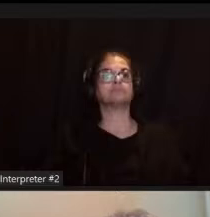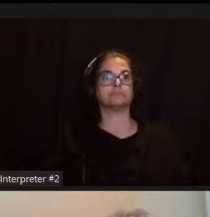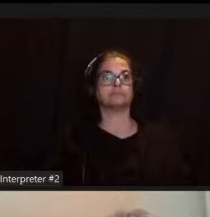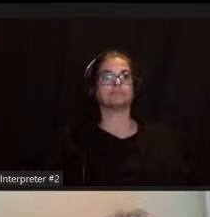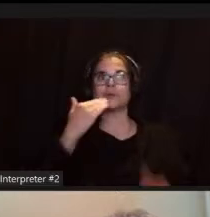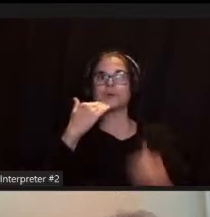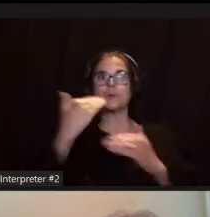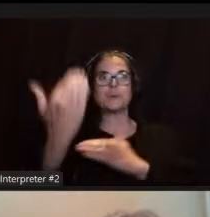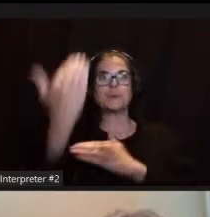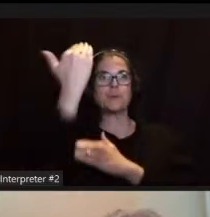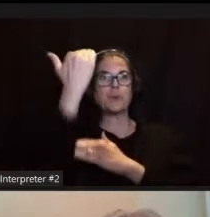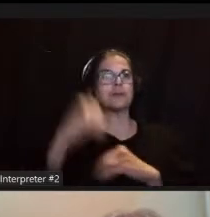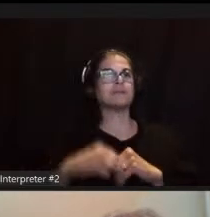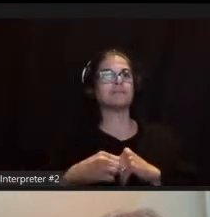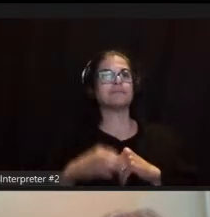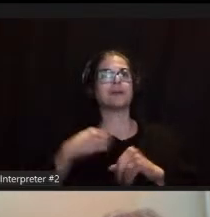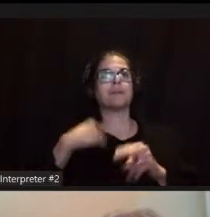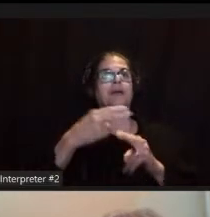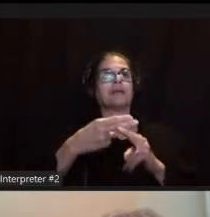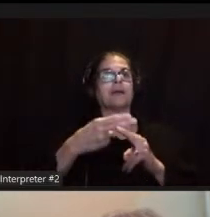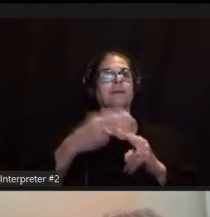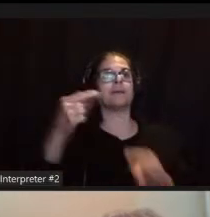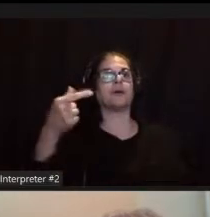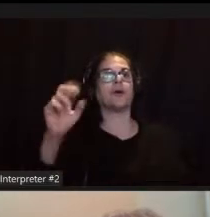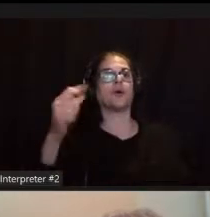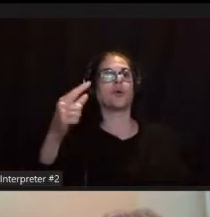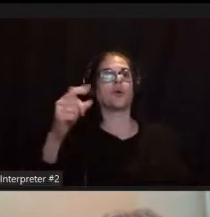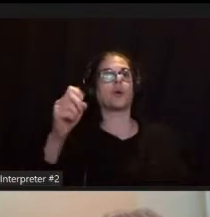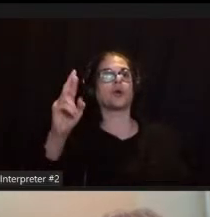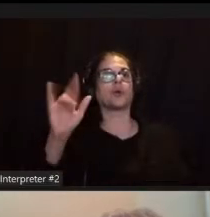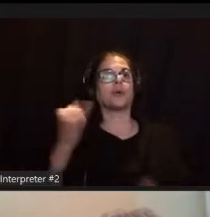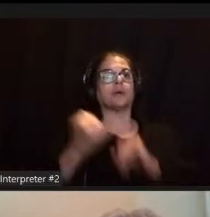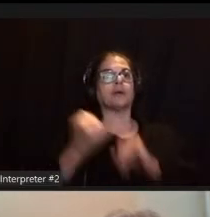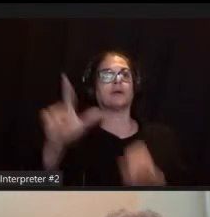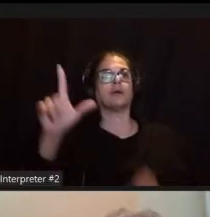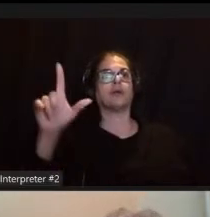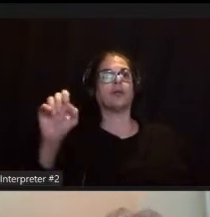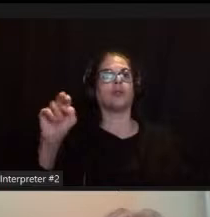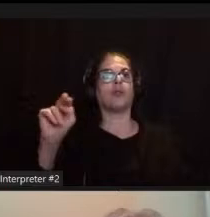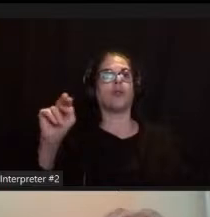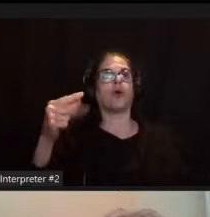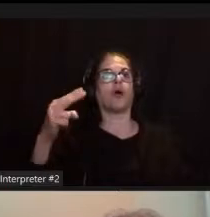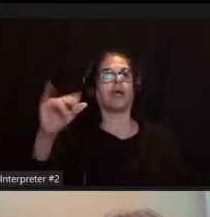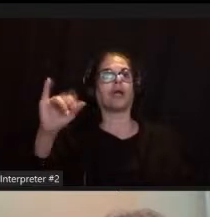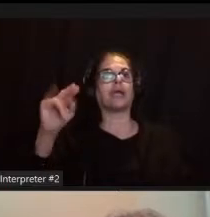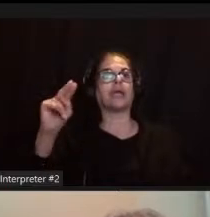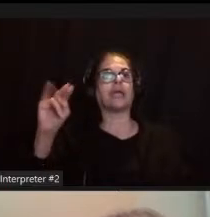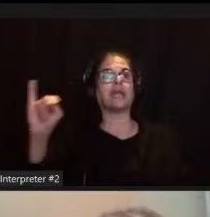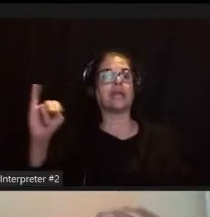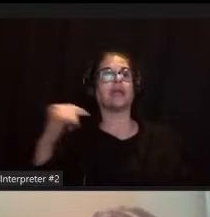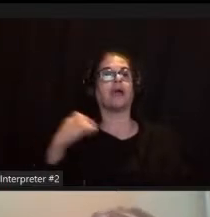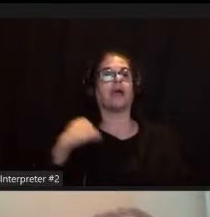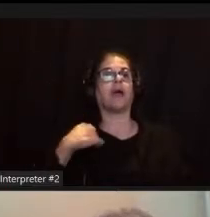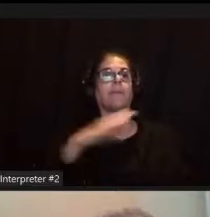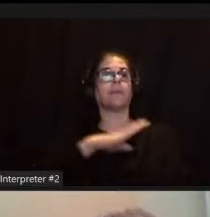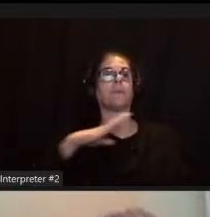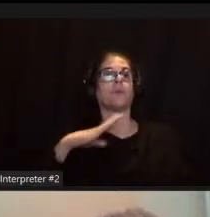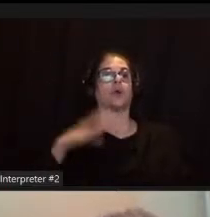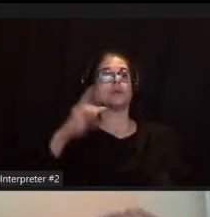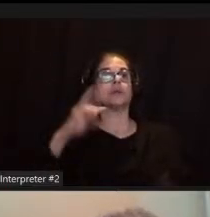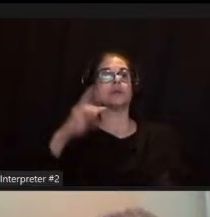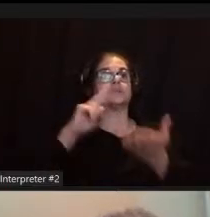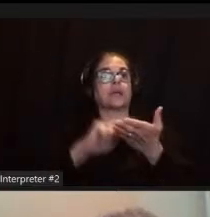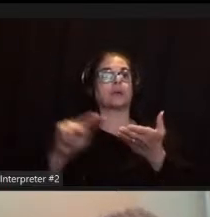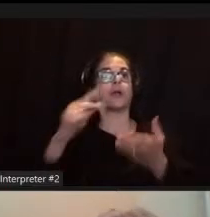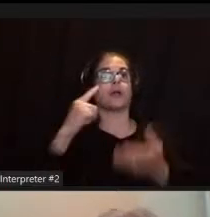Good morning. My name is Gregory Longini. I'm the board secretary for Chicago Transit Authority. On